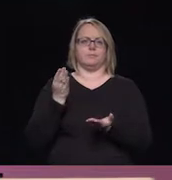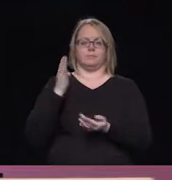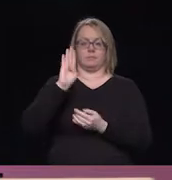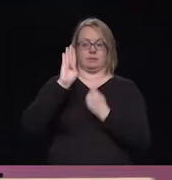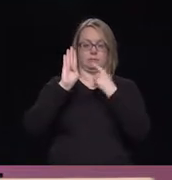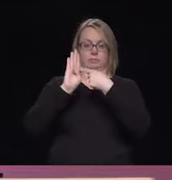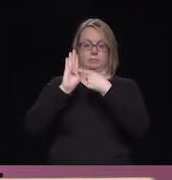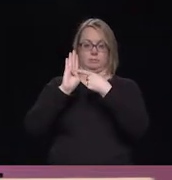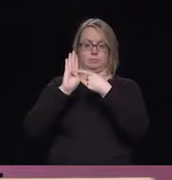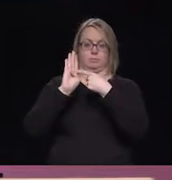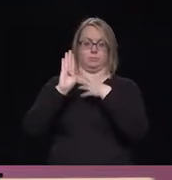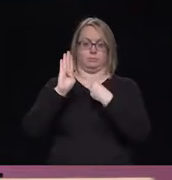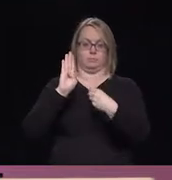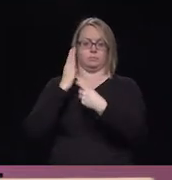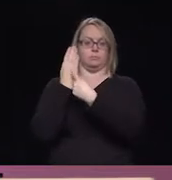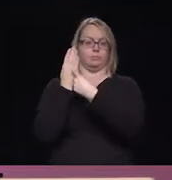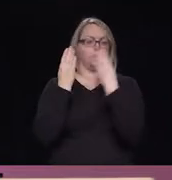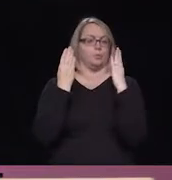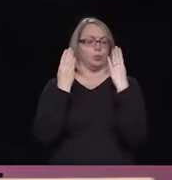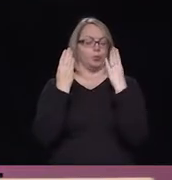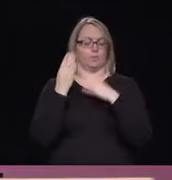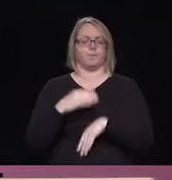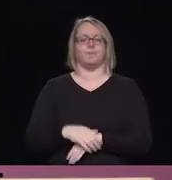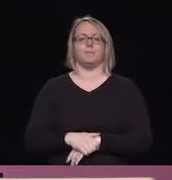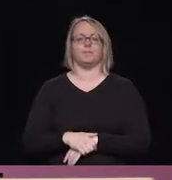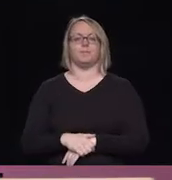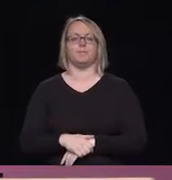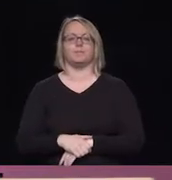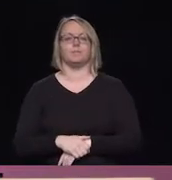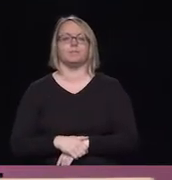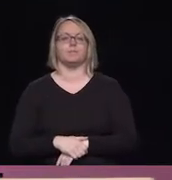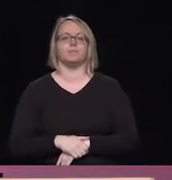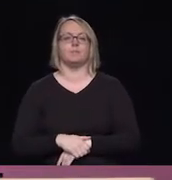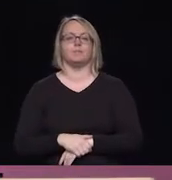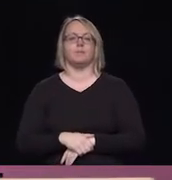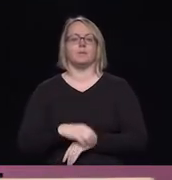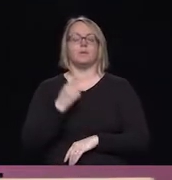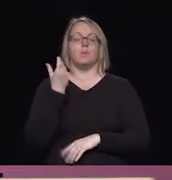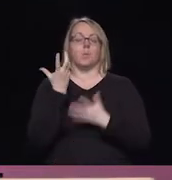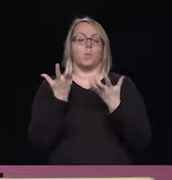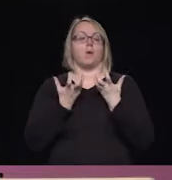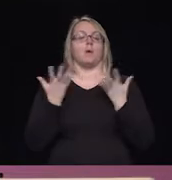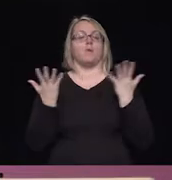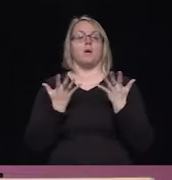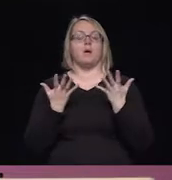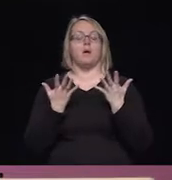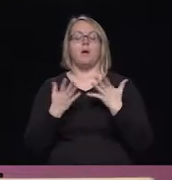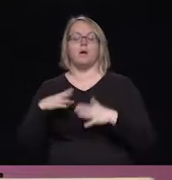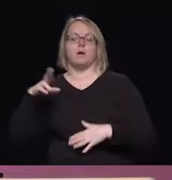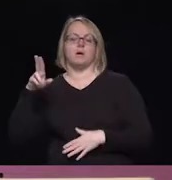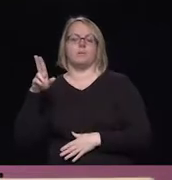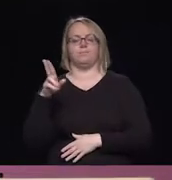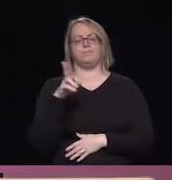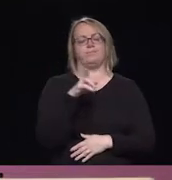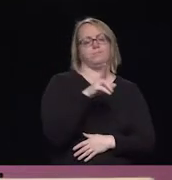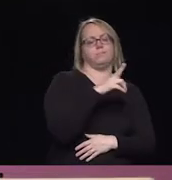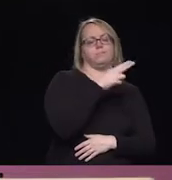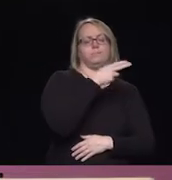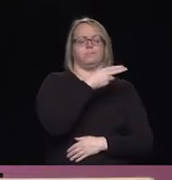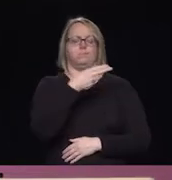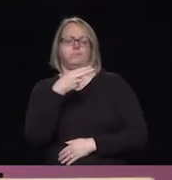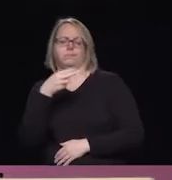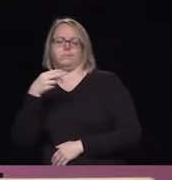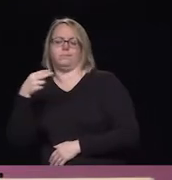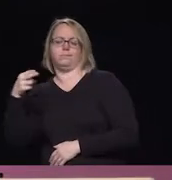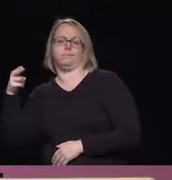white and blue. Now using these two colors we're going to go back and forth holding the